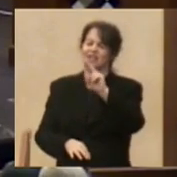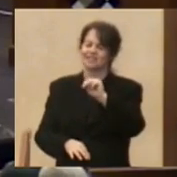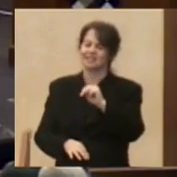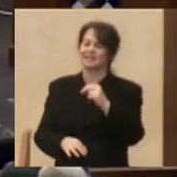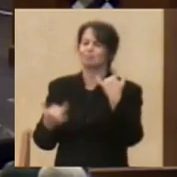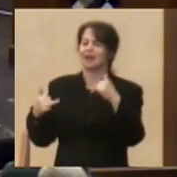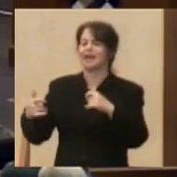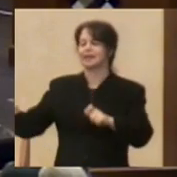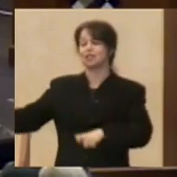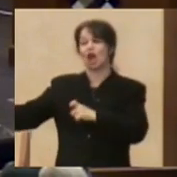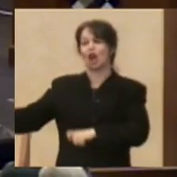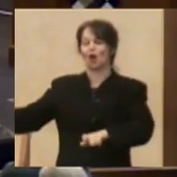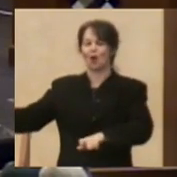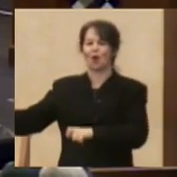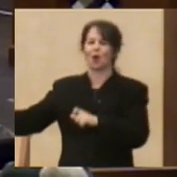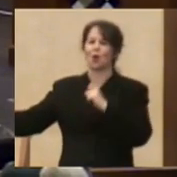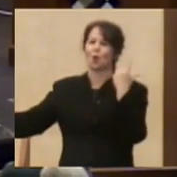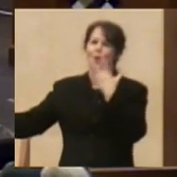was so beautiful.